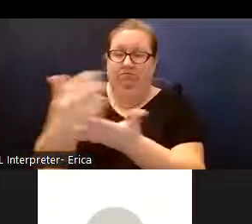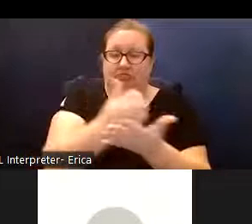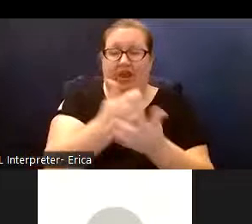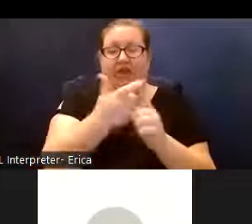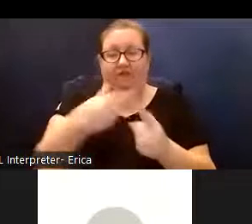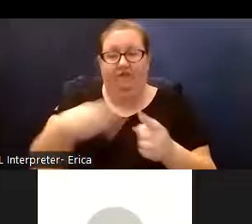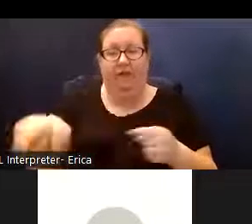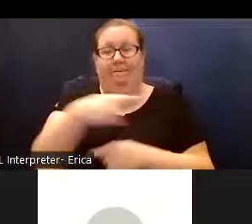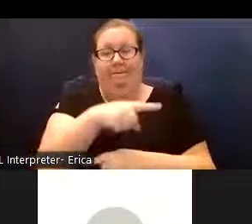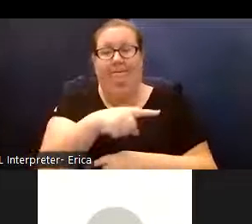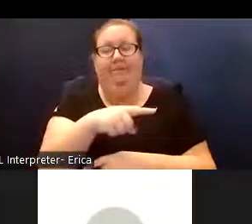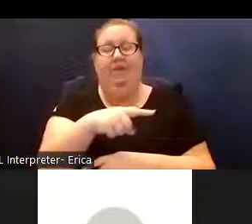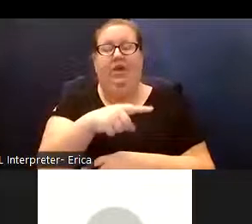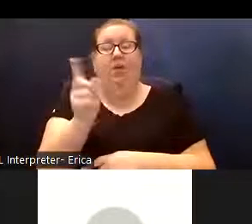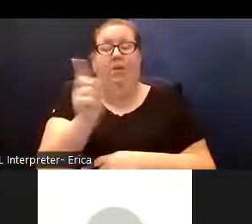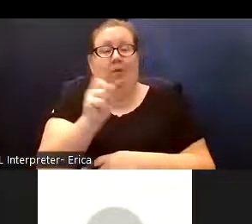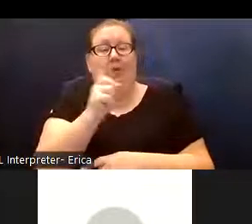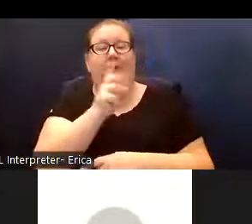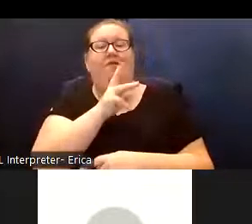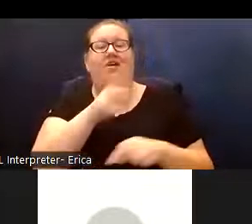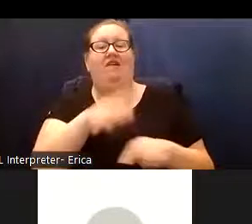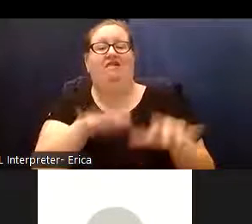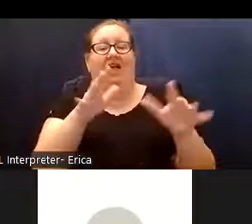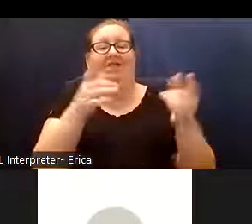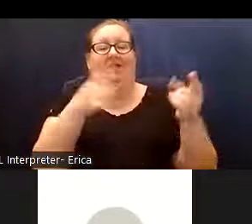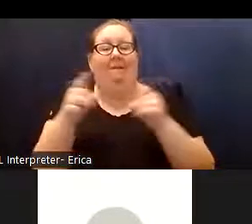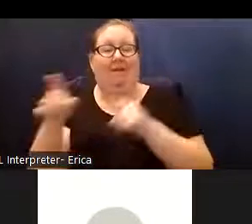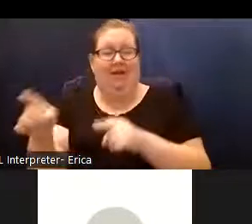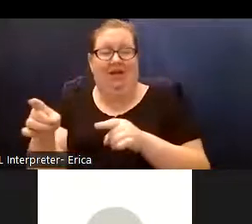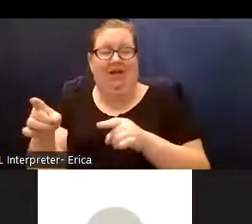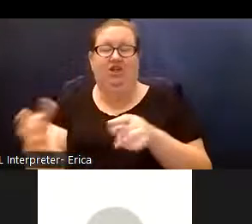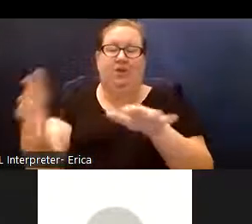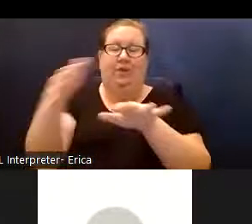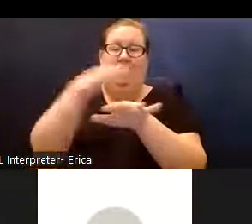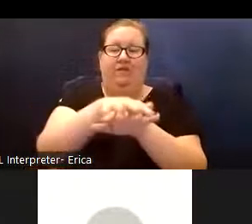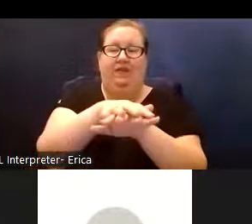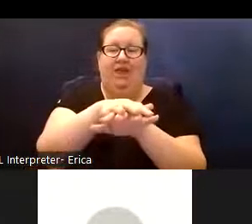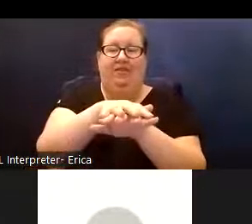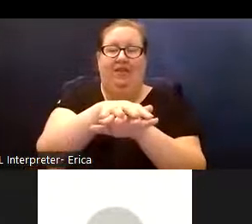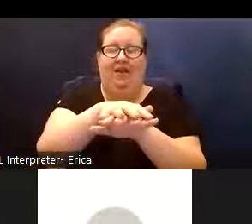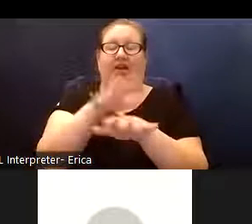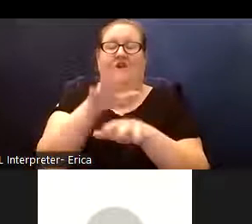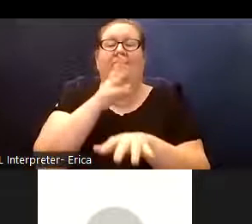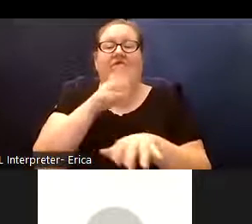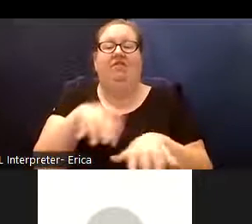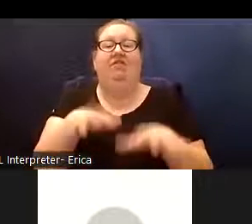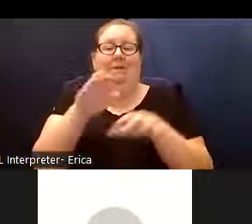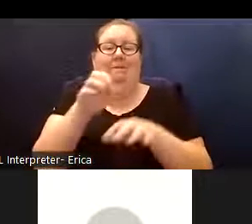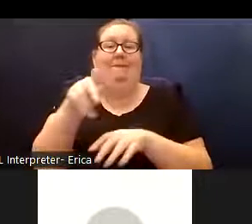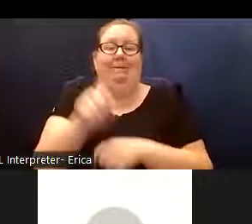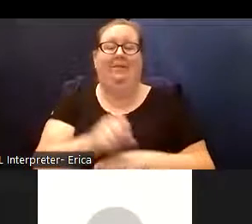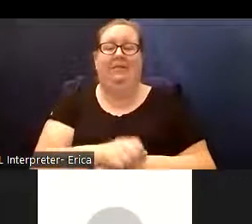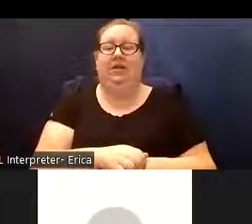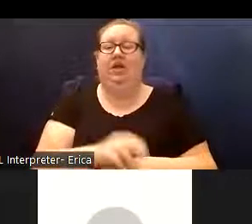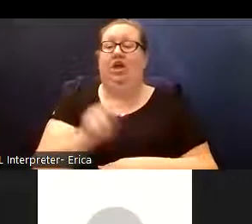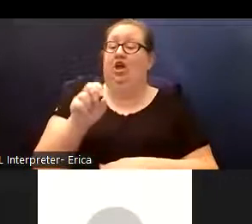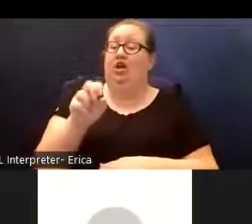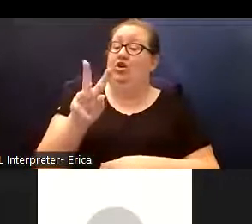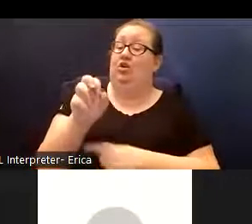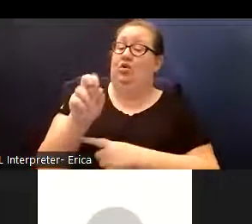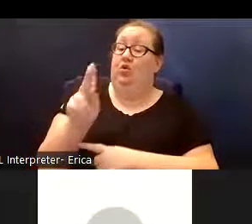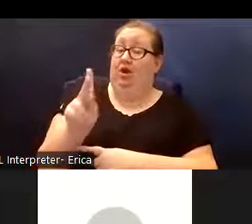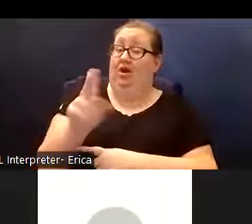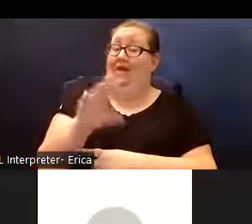is happening. So we've been overlaying that information with the flood maps. Newark and other cities in